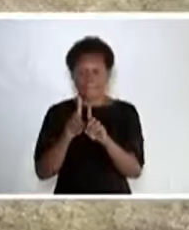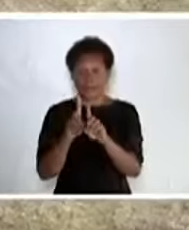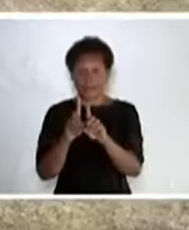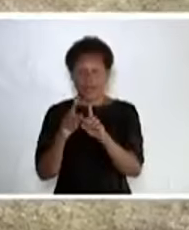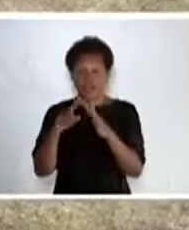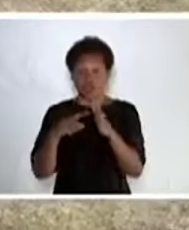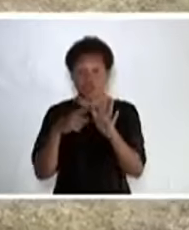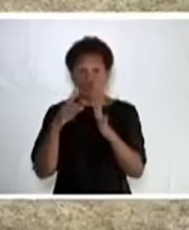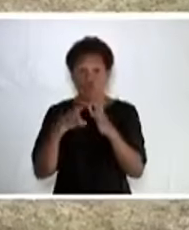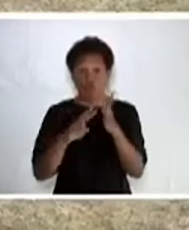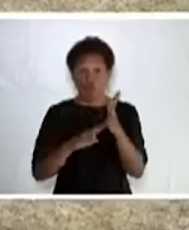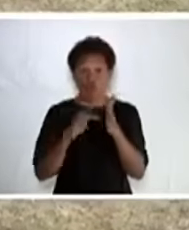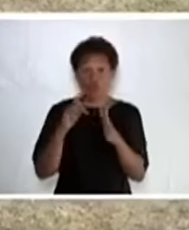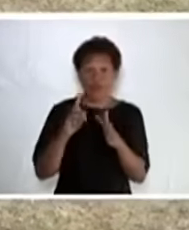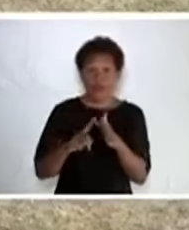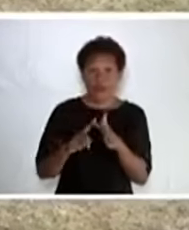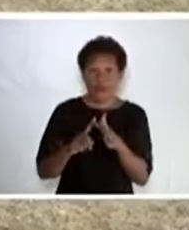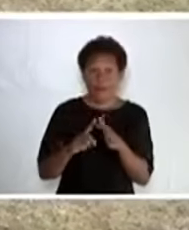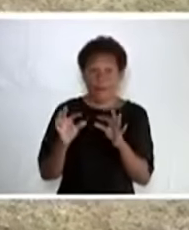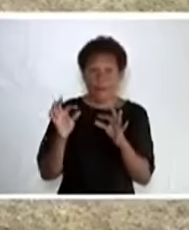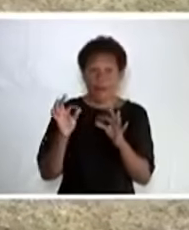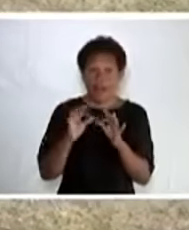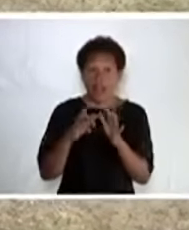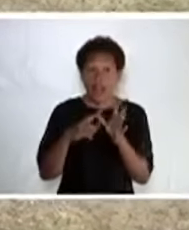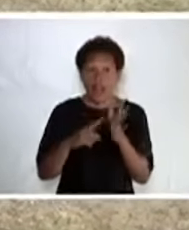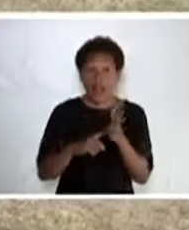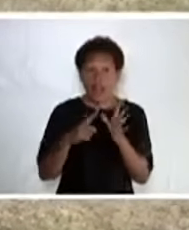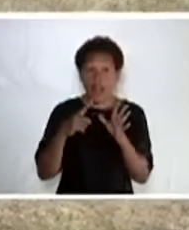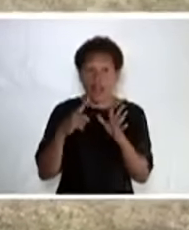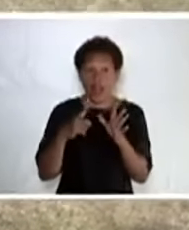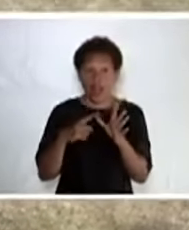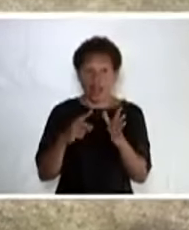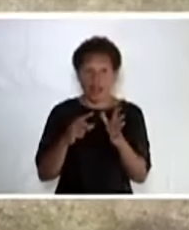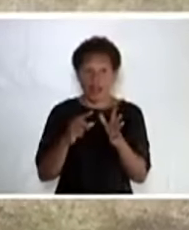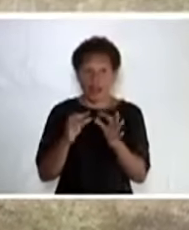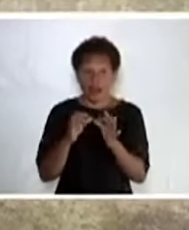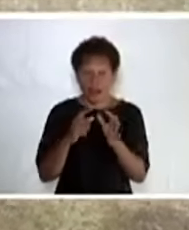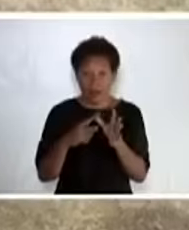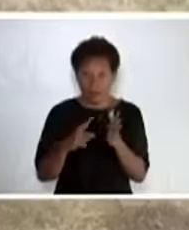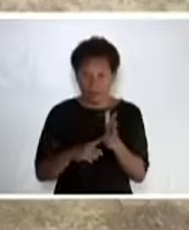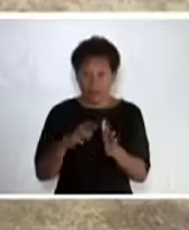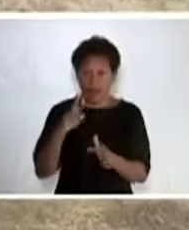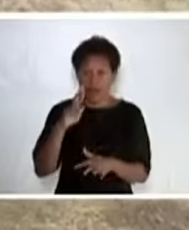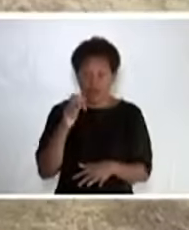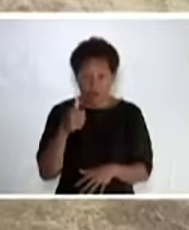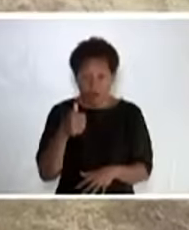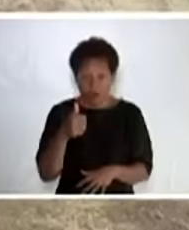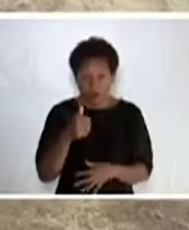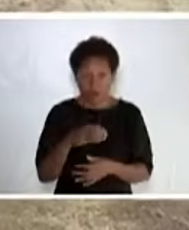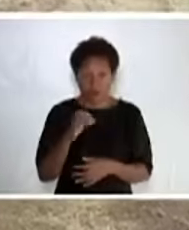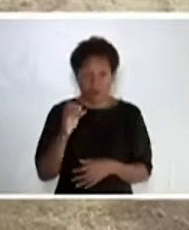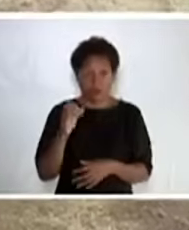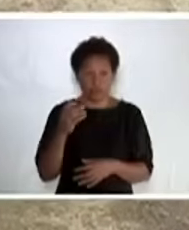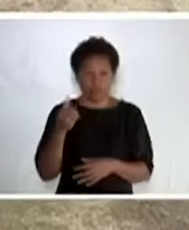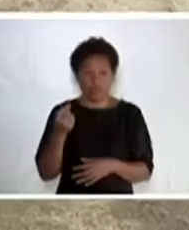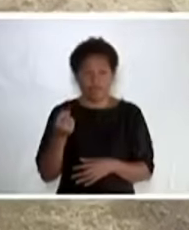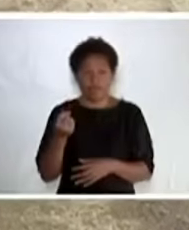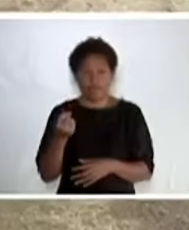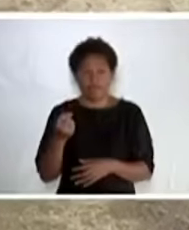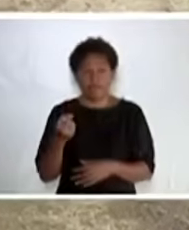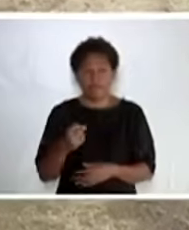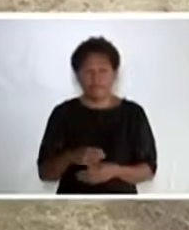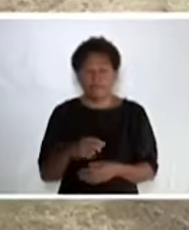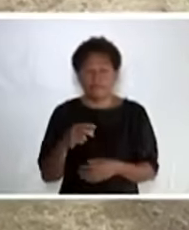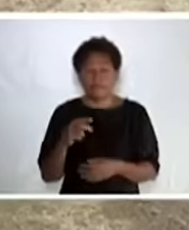Chone Tubuto in Nambalambala, Tokaimalu in Ra. The detachment platoon commander is Second